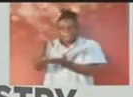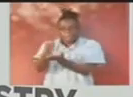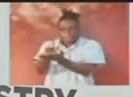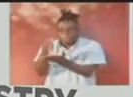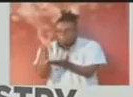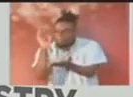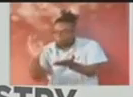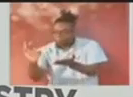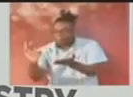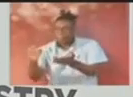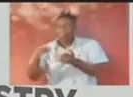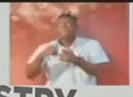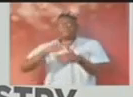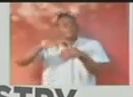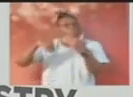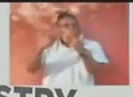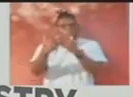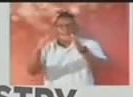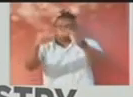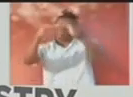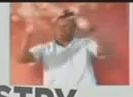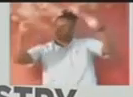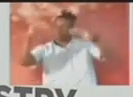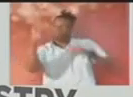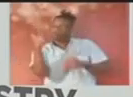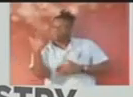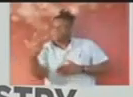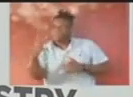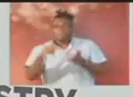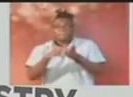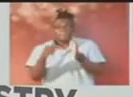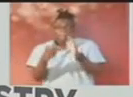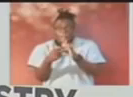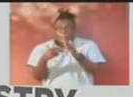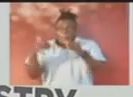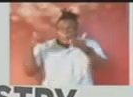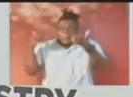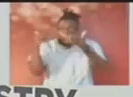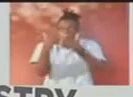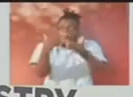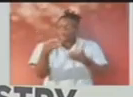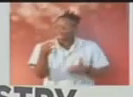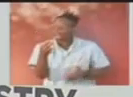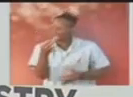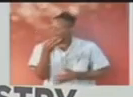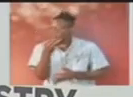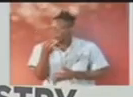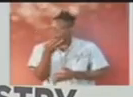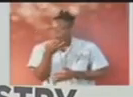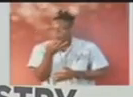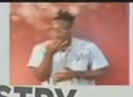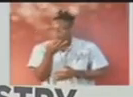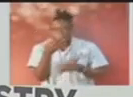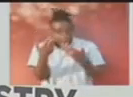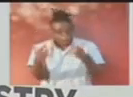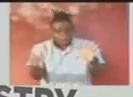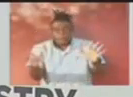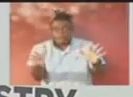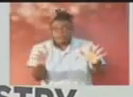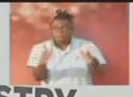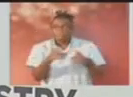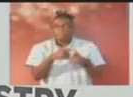it means, therefore, that it is close to being, the trials are close to being completed.